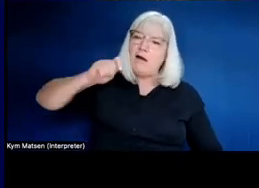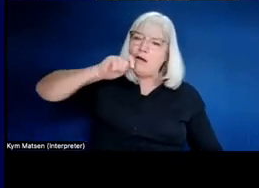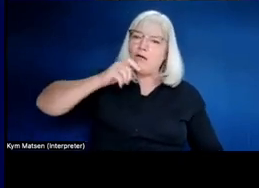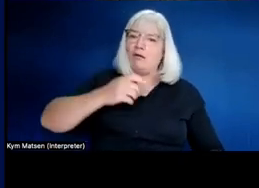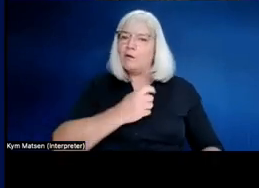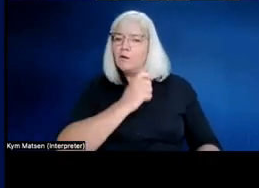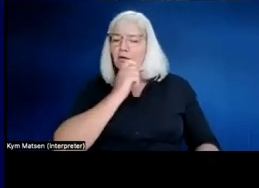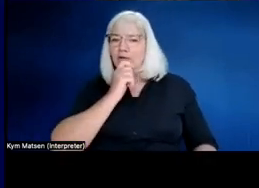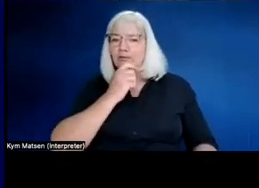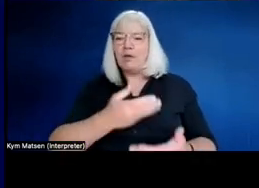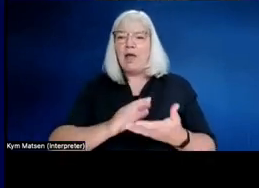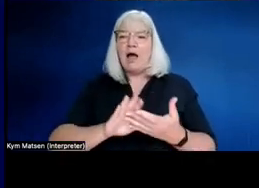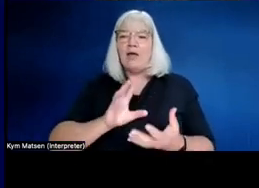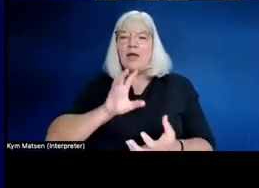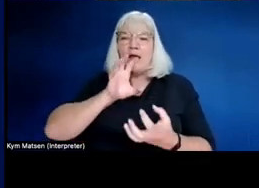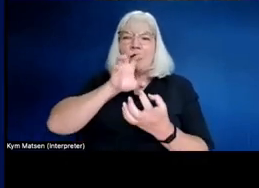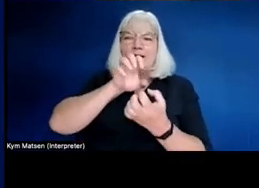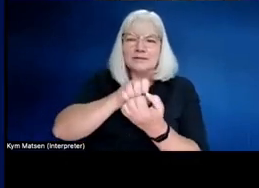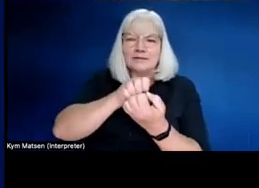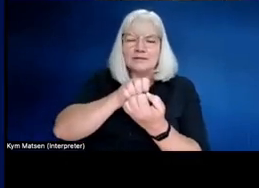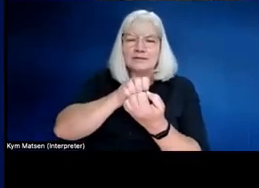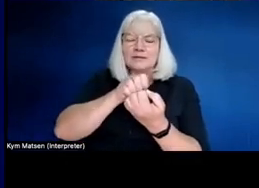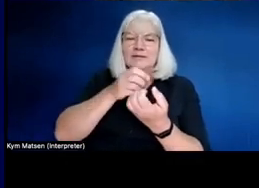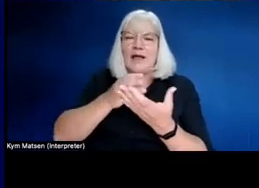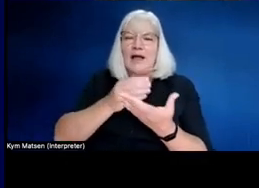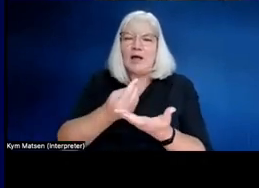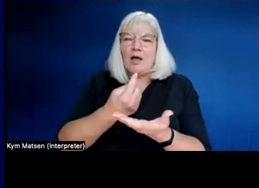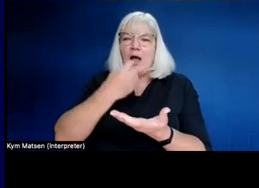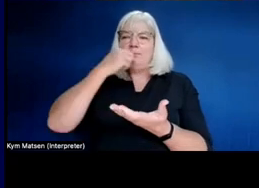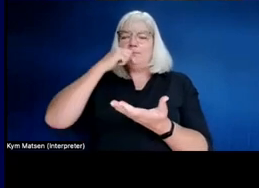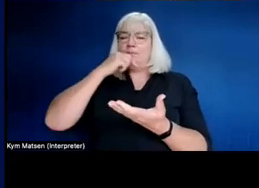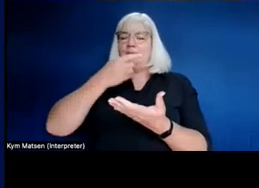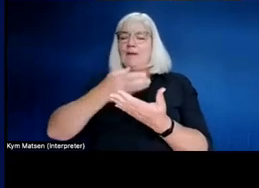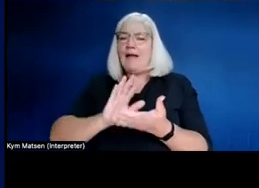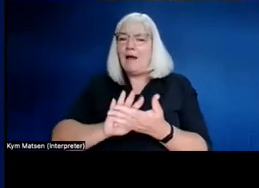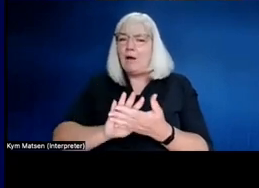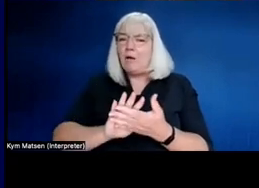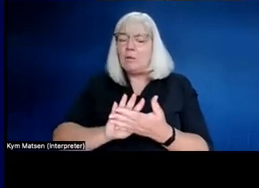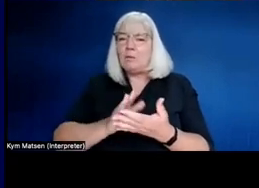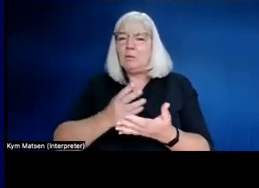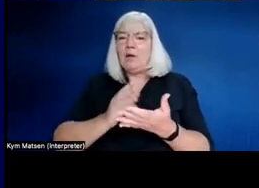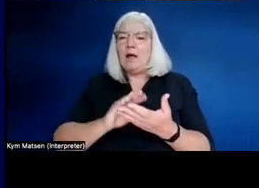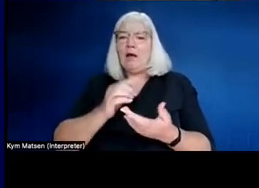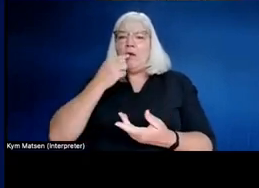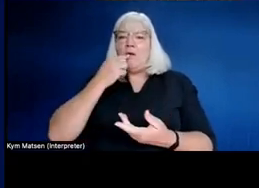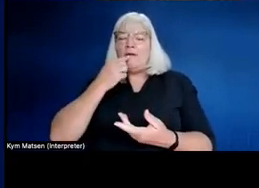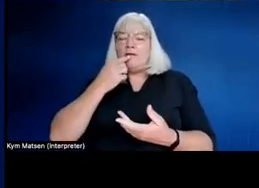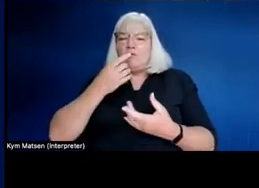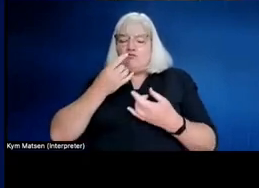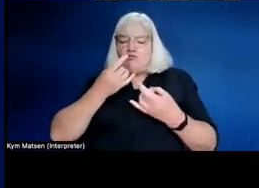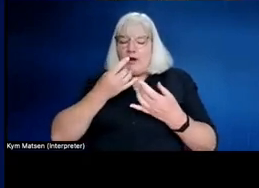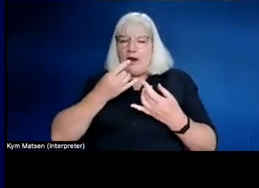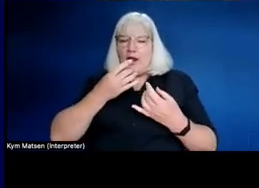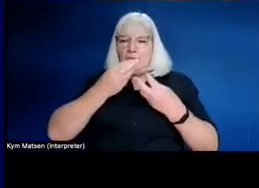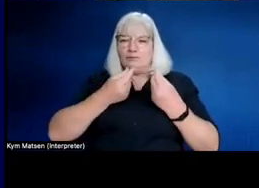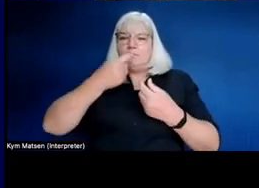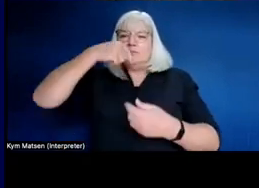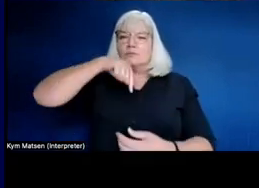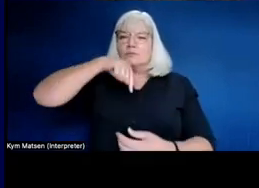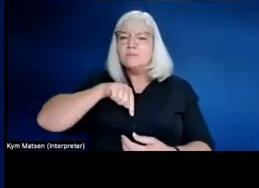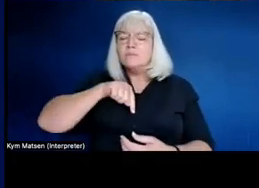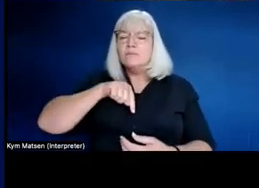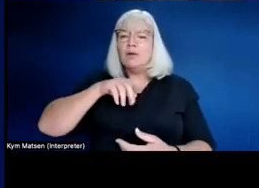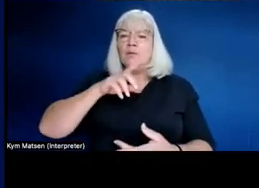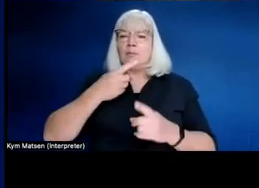food in their mouth, how they get that food ready in their mouth for swallowing, and how safe their swallow is. So do things